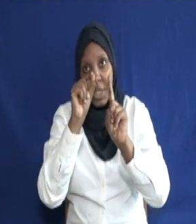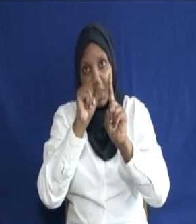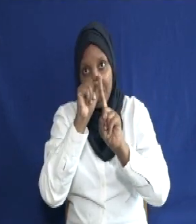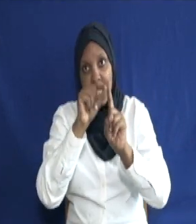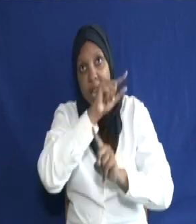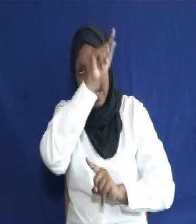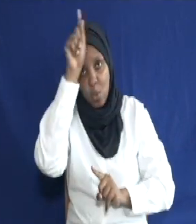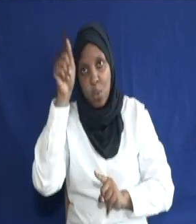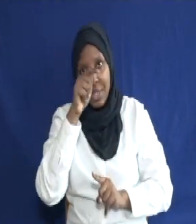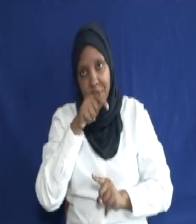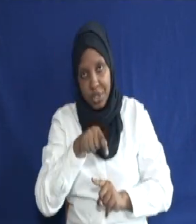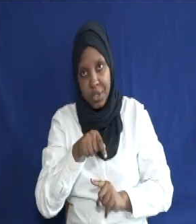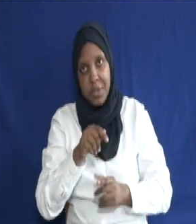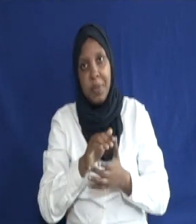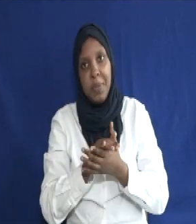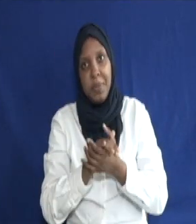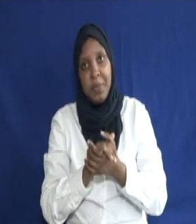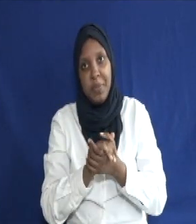equation.